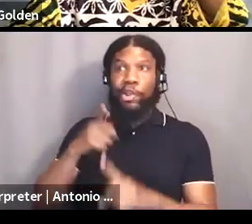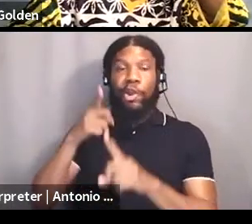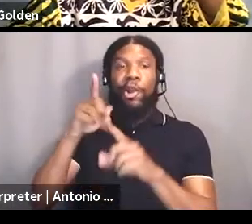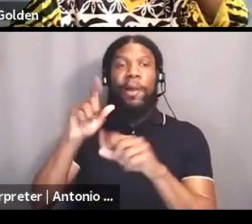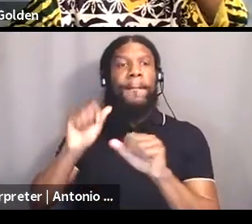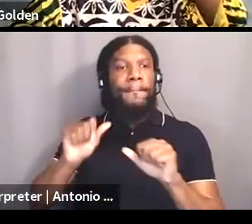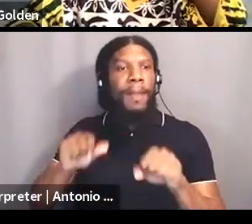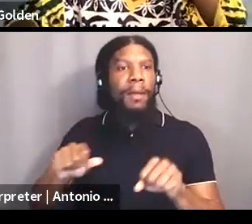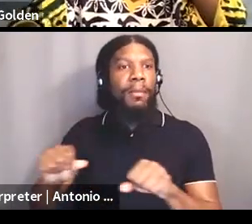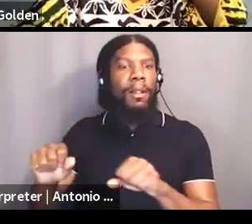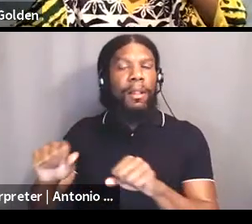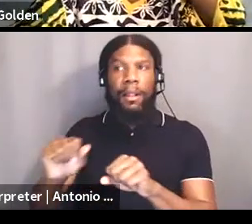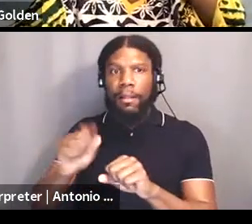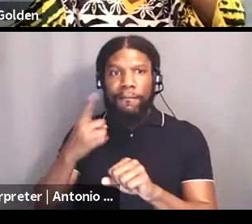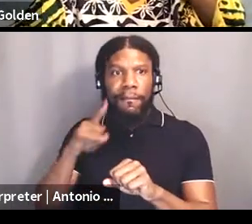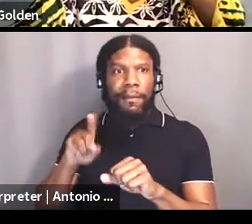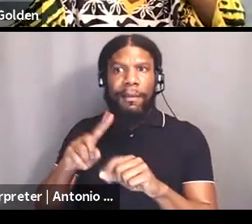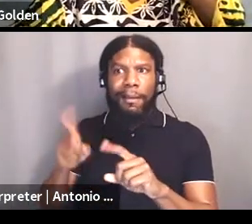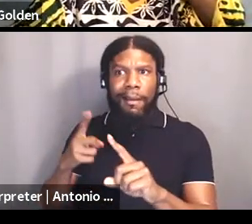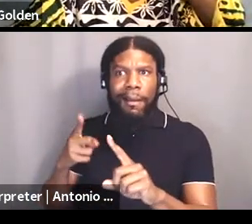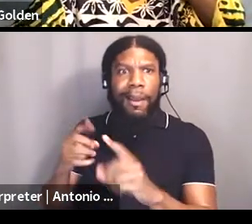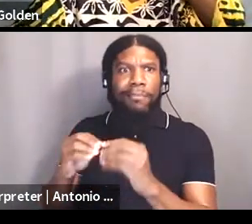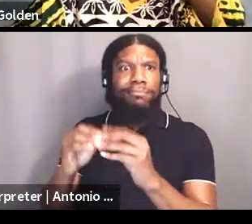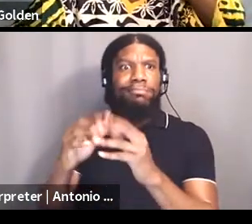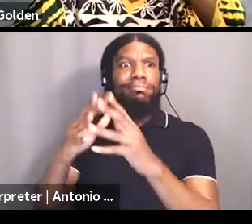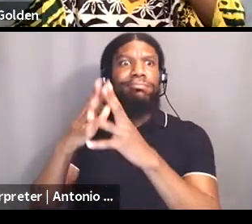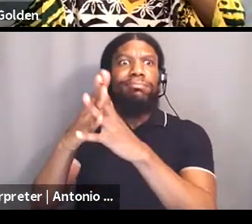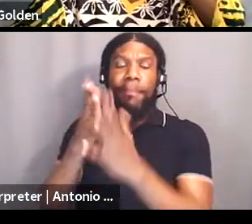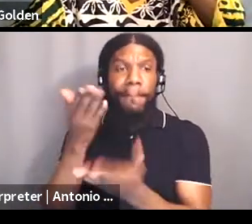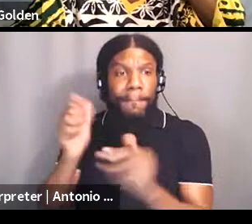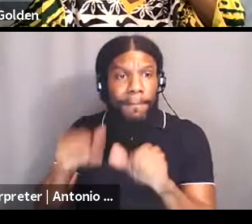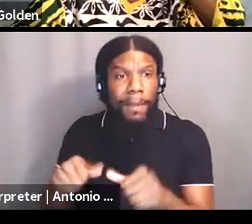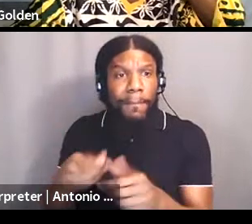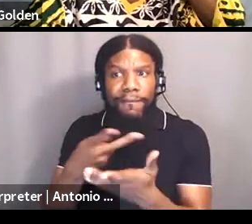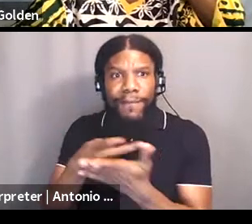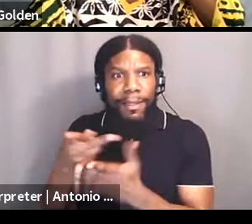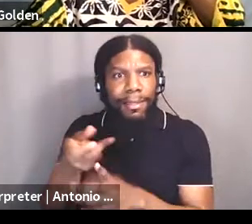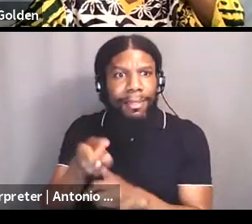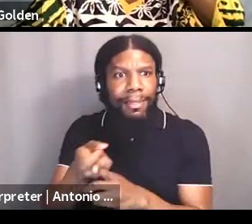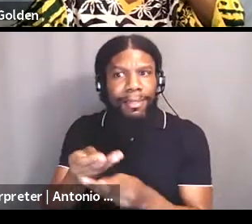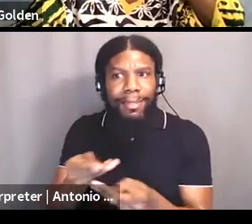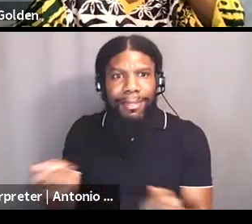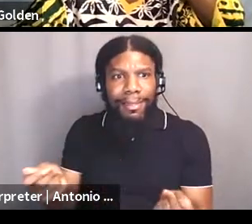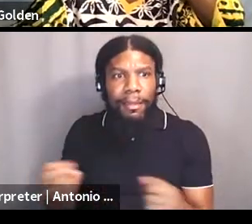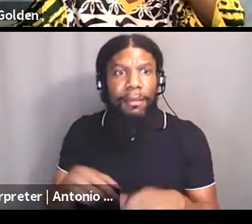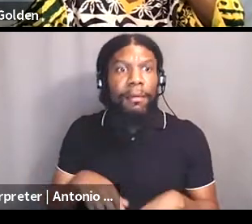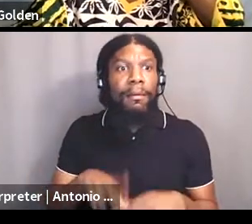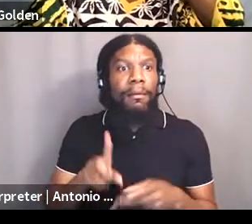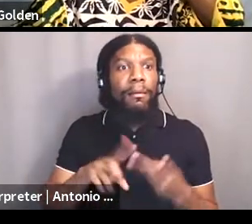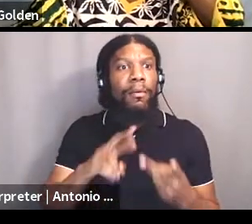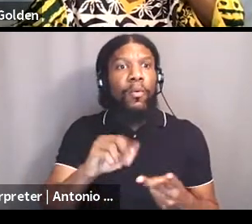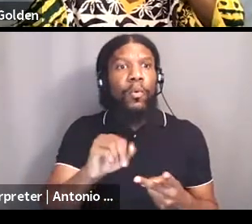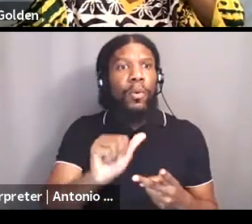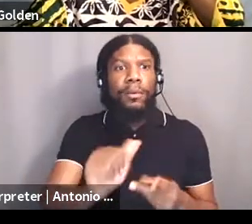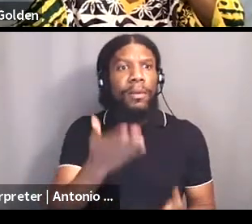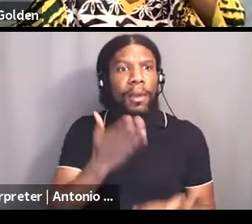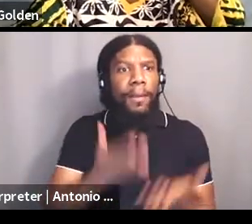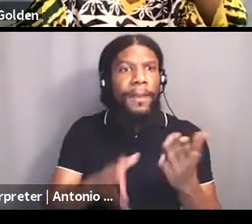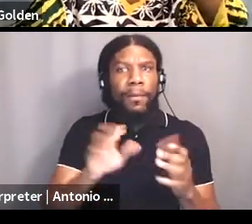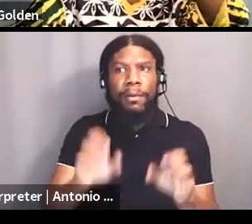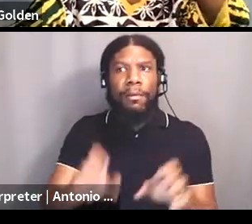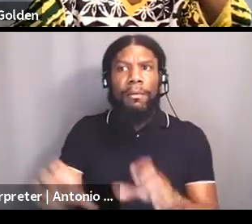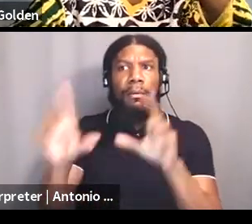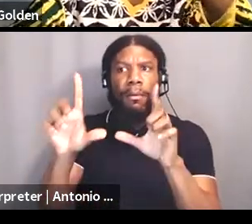know, Rosa not really, you know, finalizing the Black Perot or seeing that in sort of a different sort of